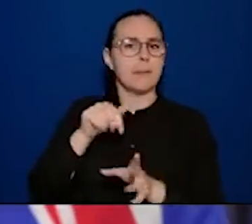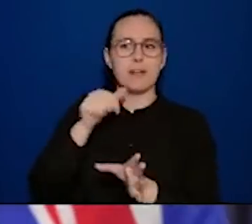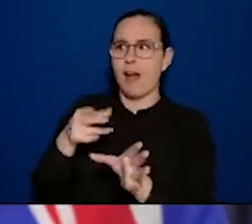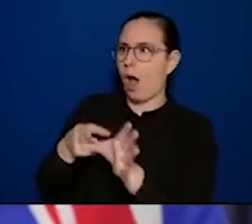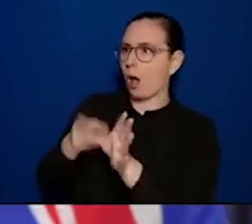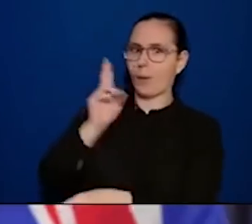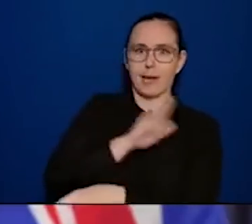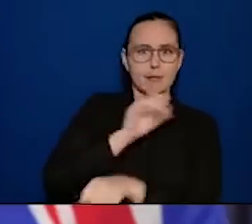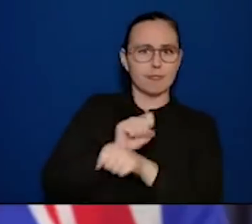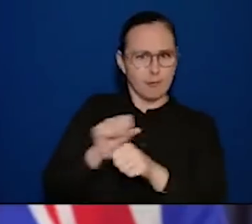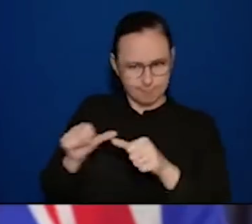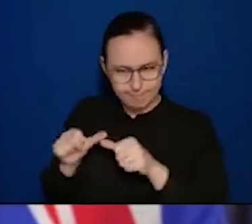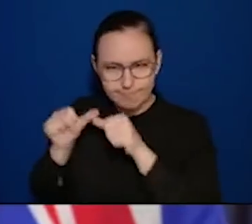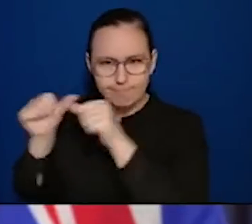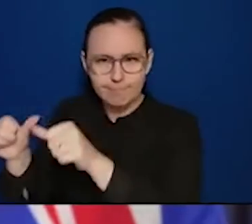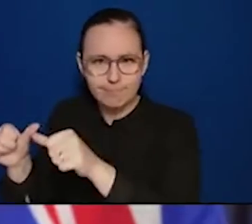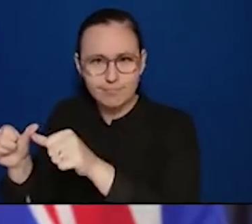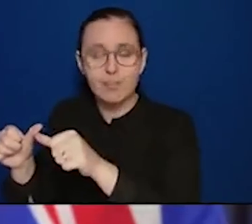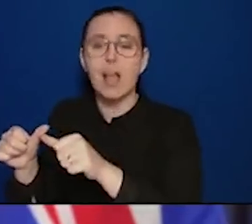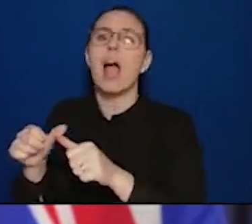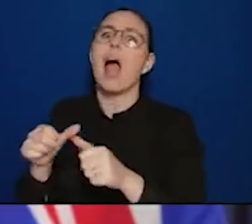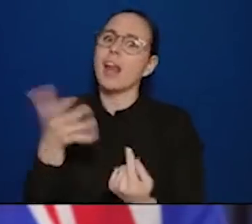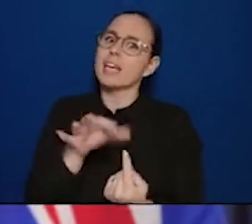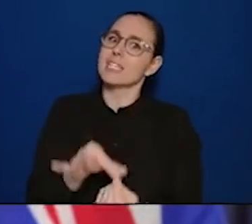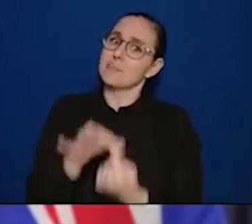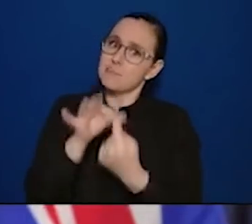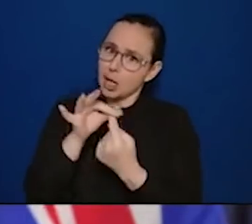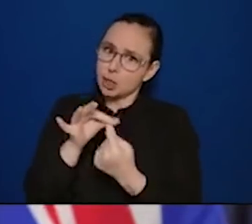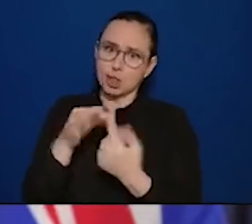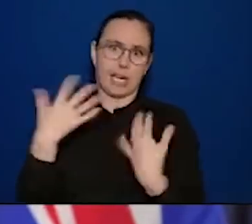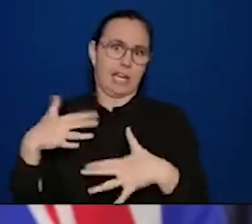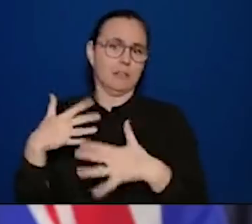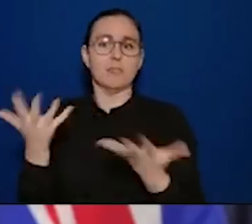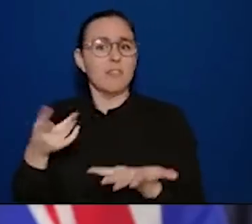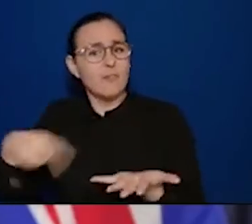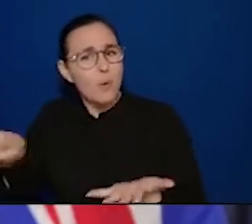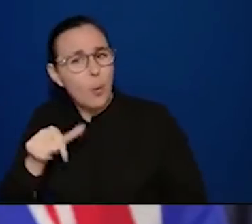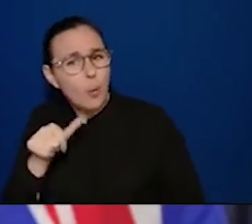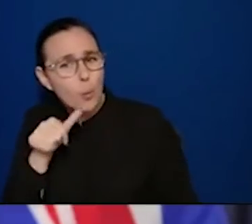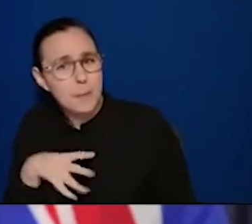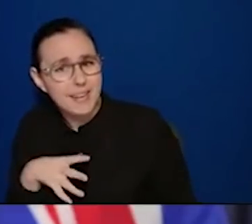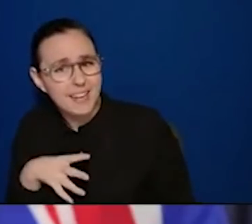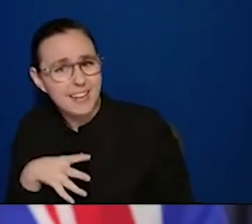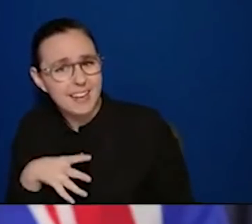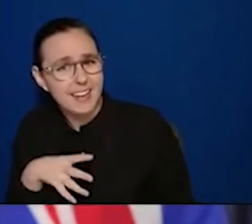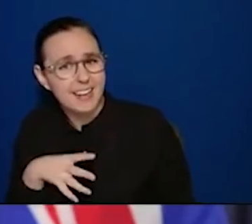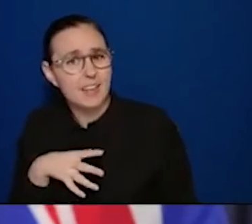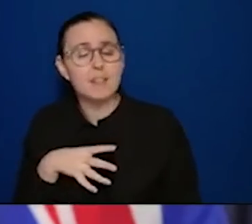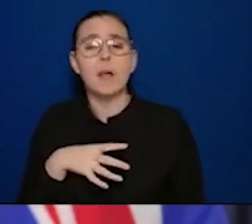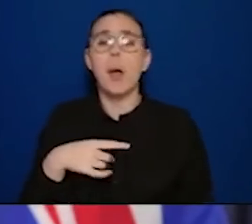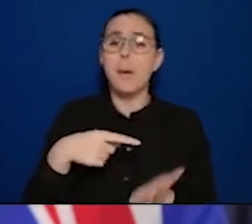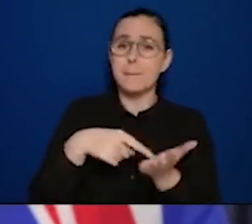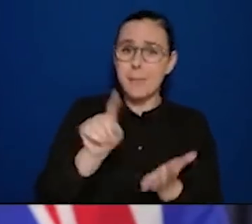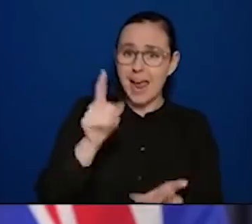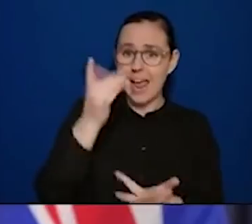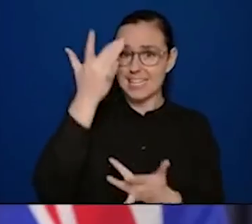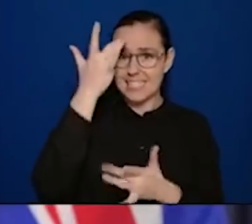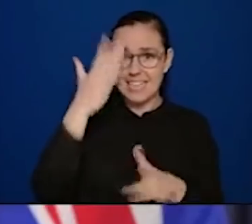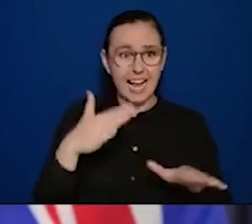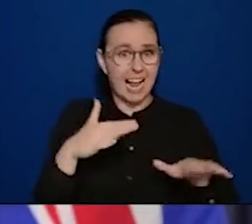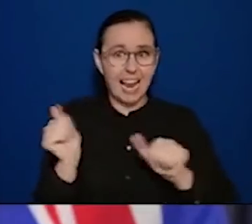women. Having paid sick leave is good for businesses, good for workers, and good for our